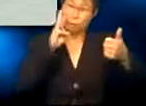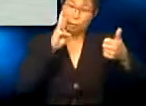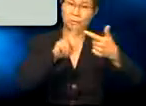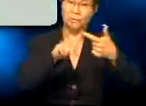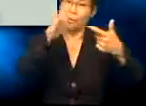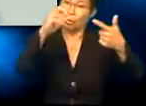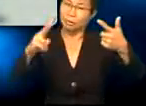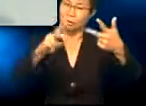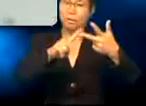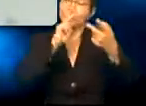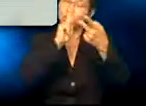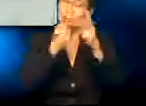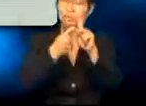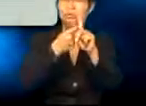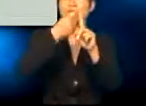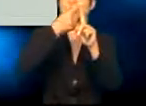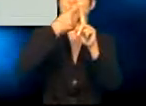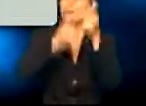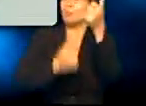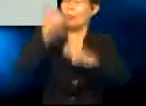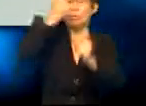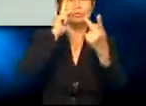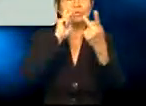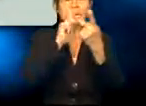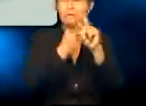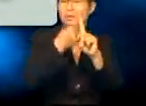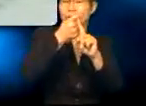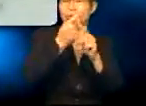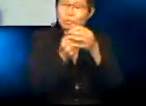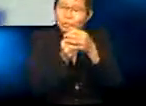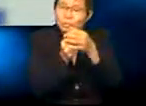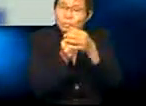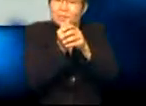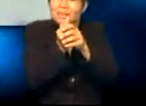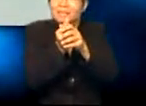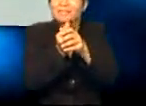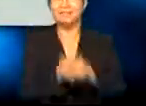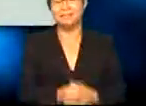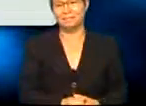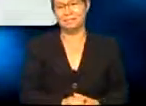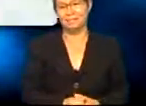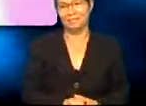Water, oxygen, and the most suitable temperature to germinate.